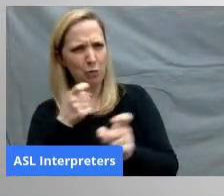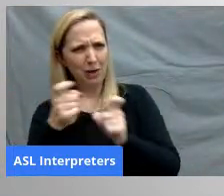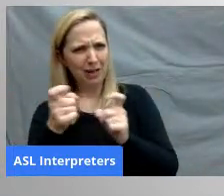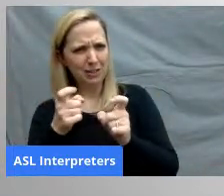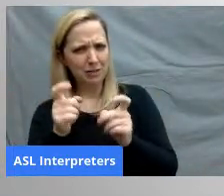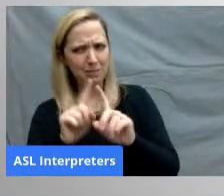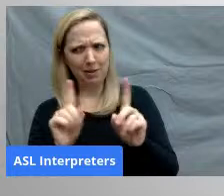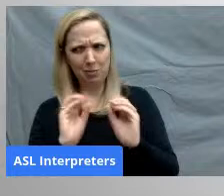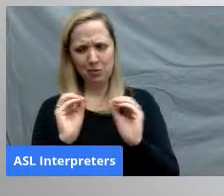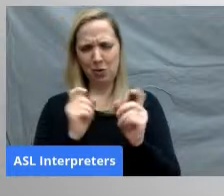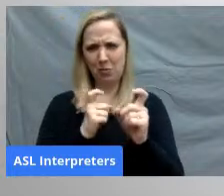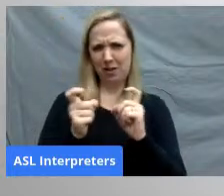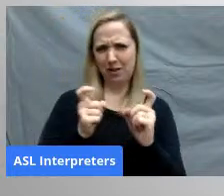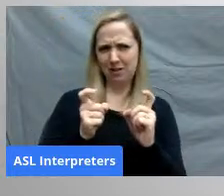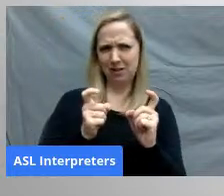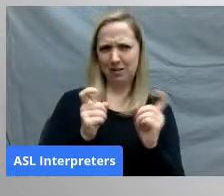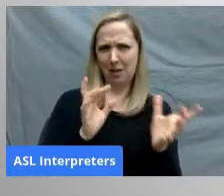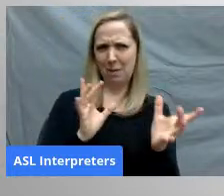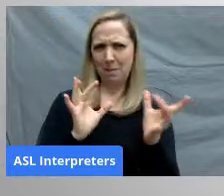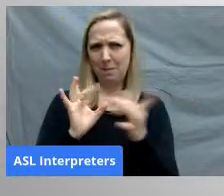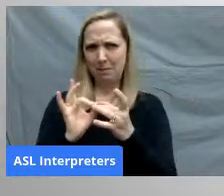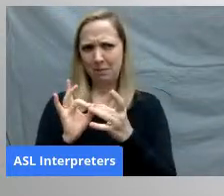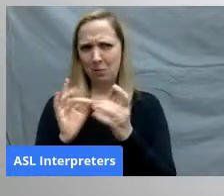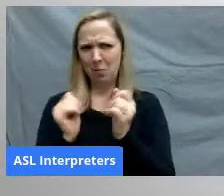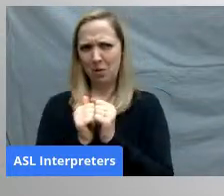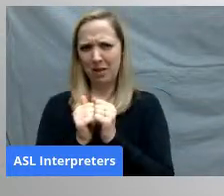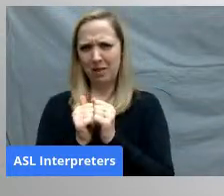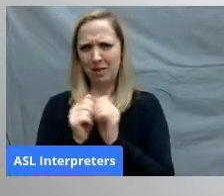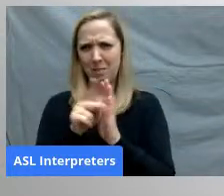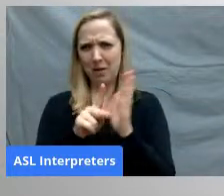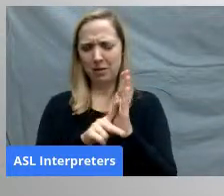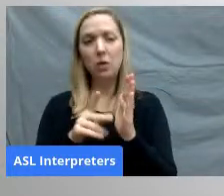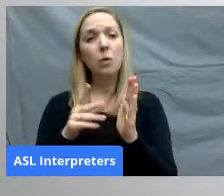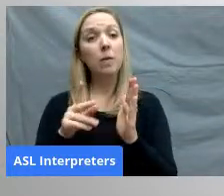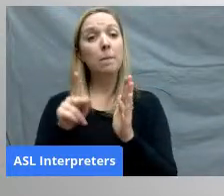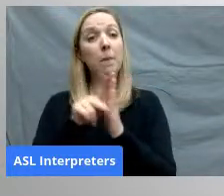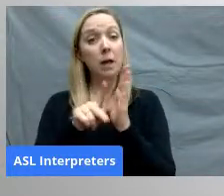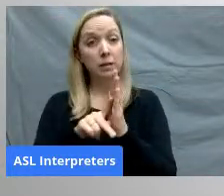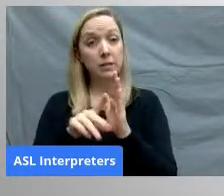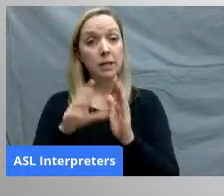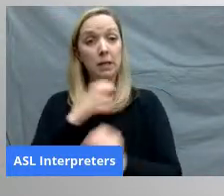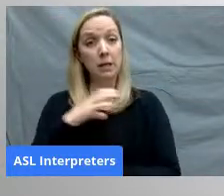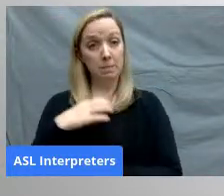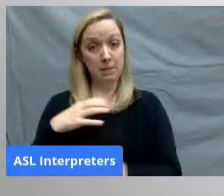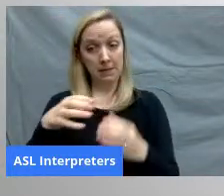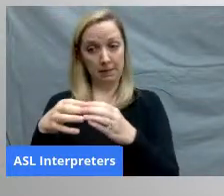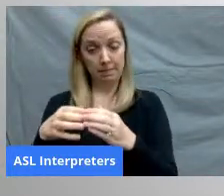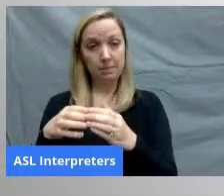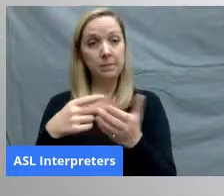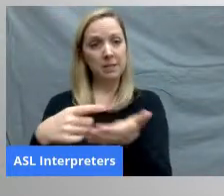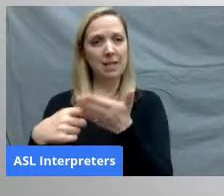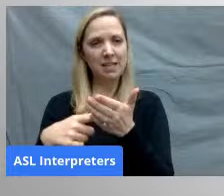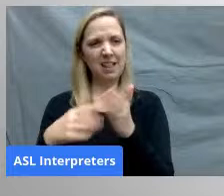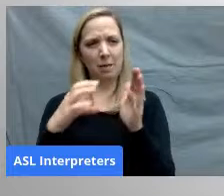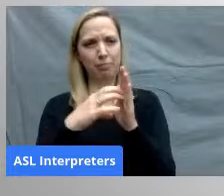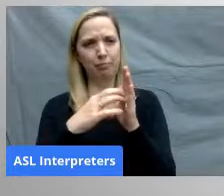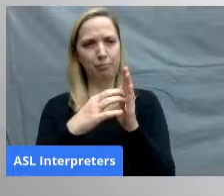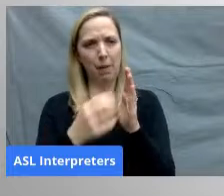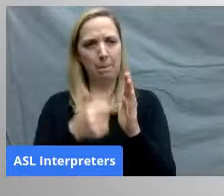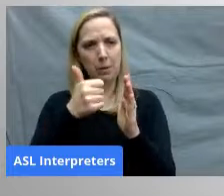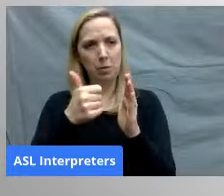no regulation associated with this policy. So we discussed this in policy committee and recommended deleting that middle paragraph, but leaving the rest of